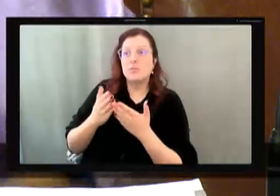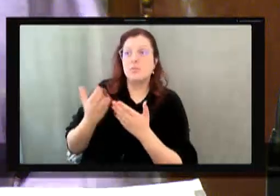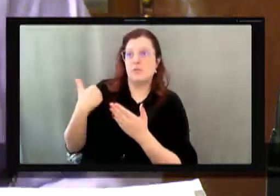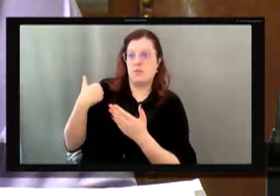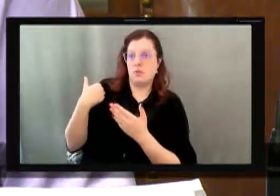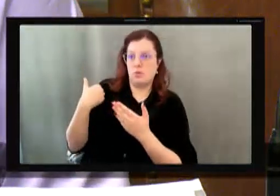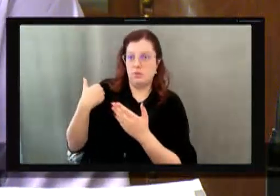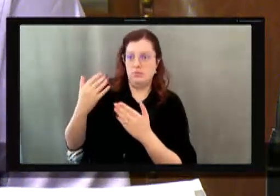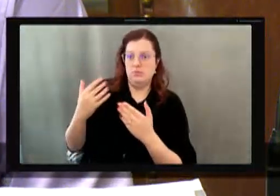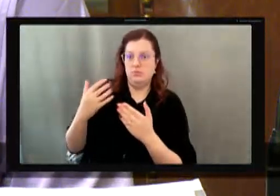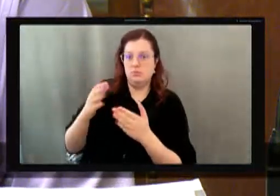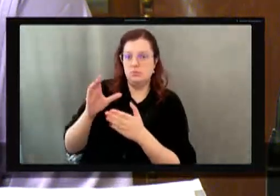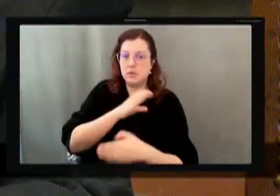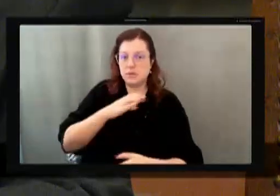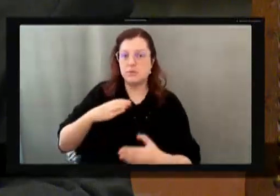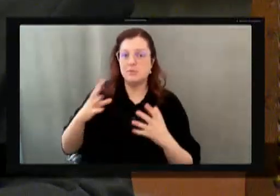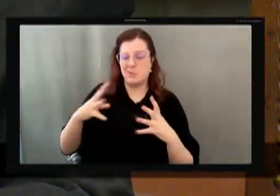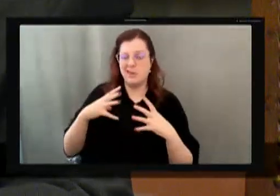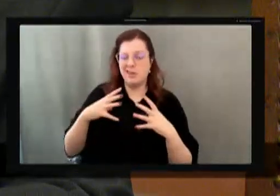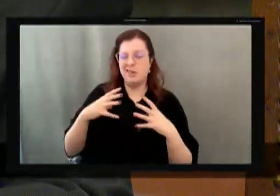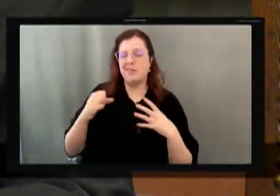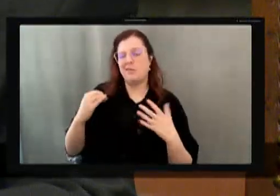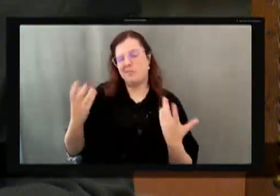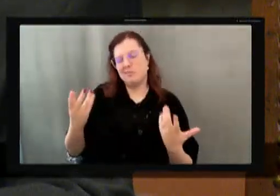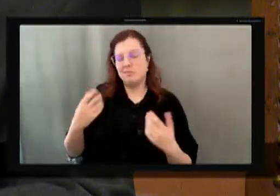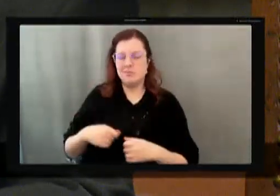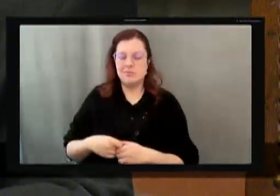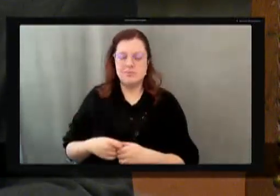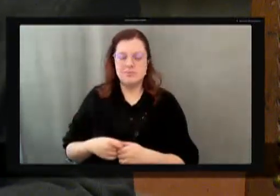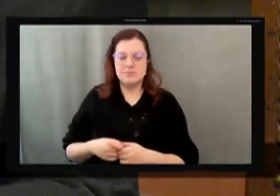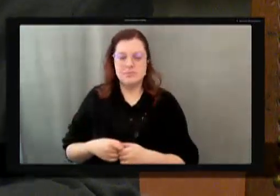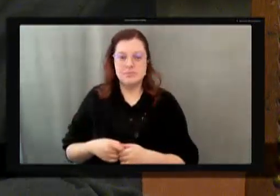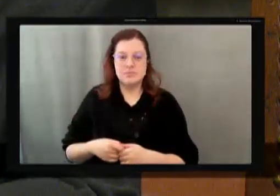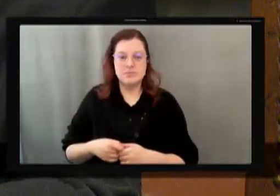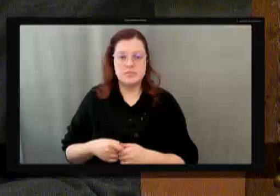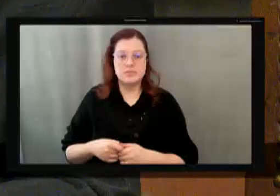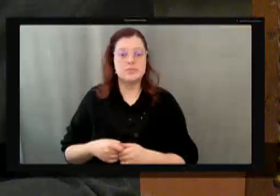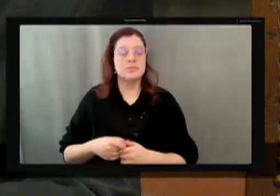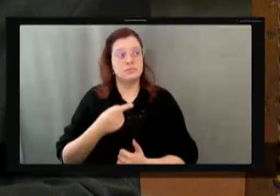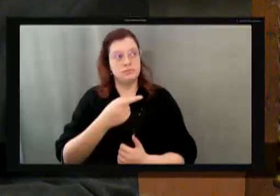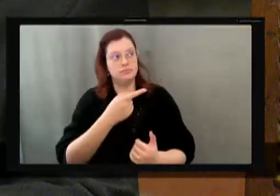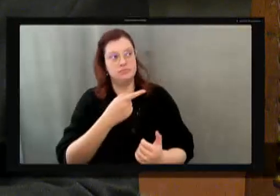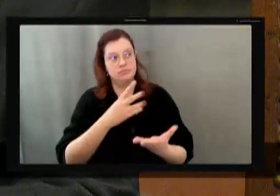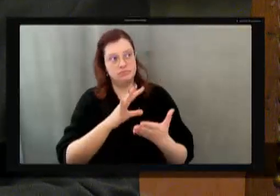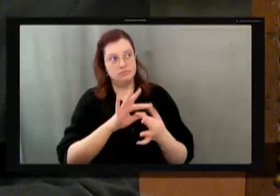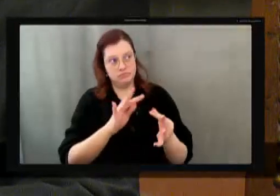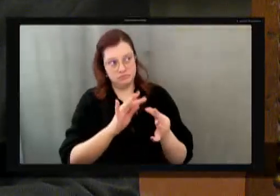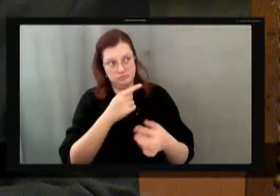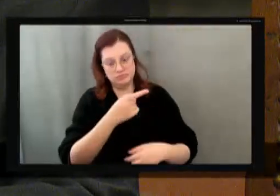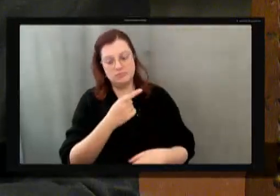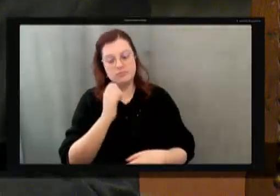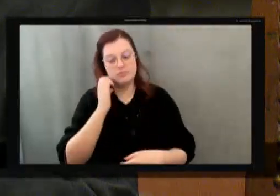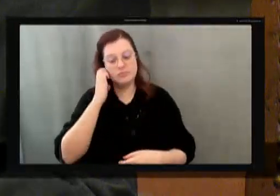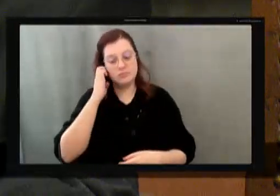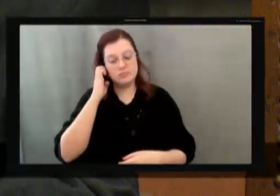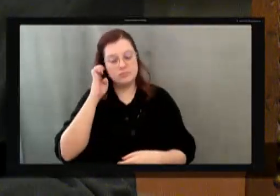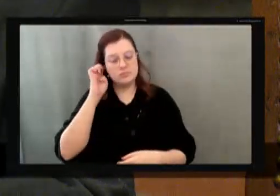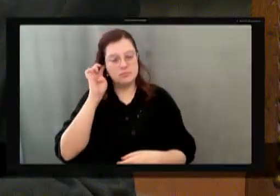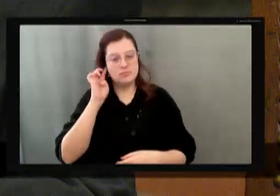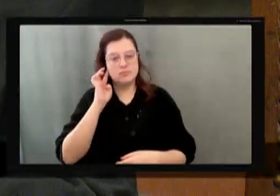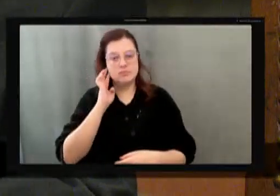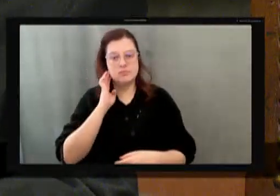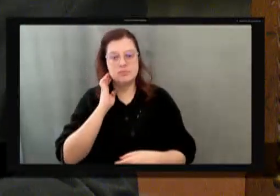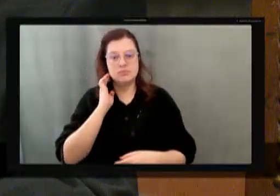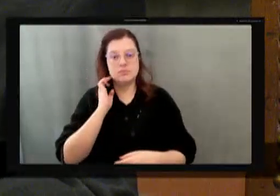okay. As well. Okay, and as my esteemed colleague, you know, mentioned that there's